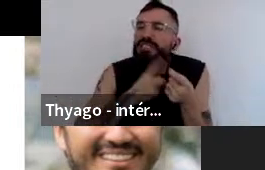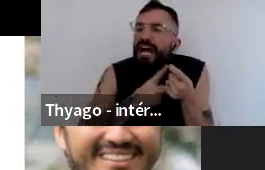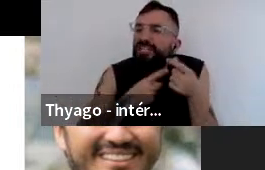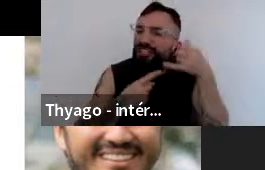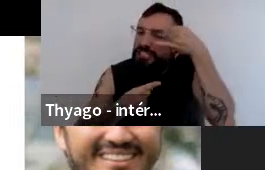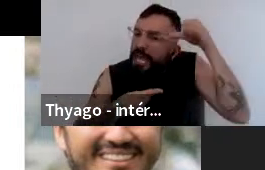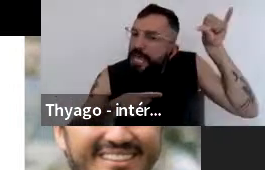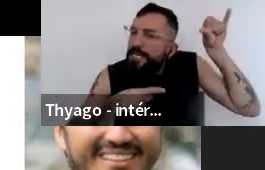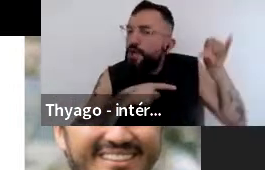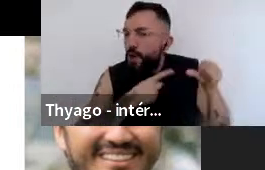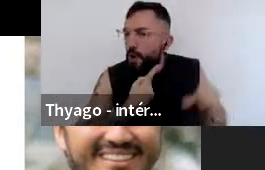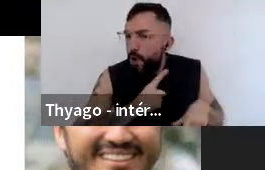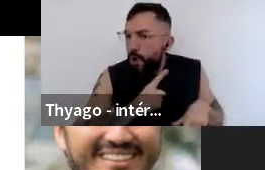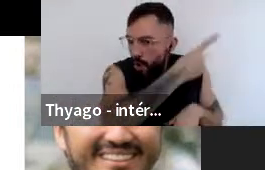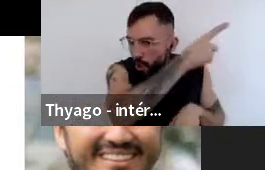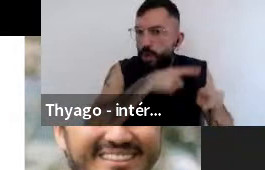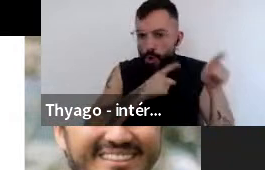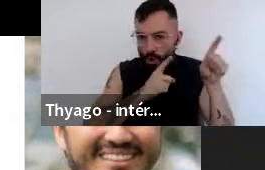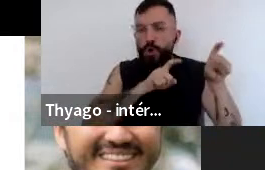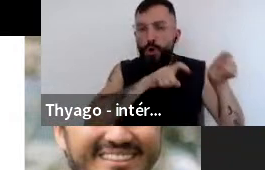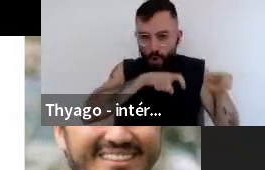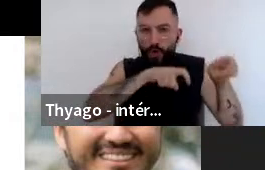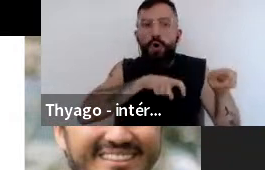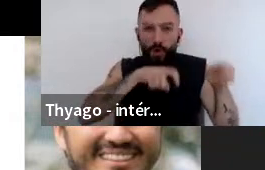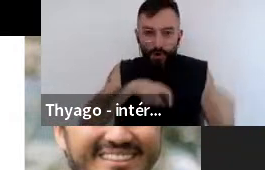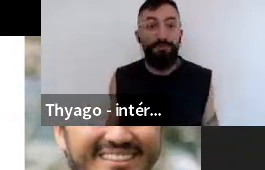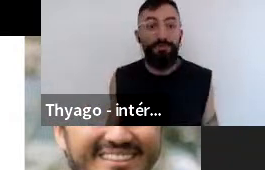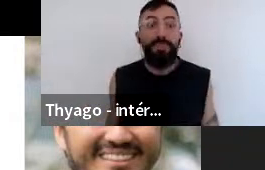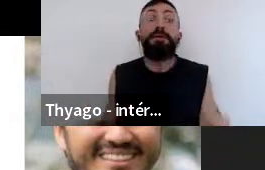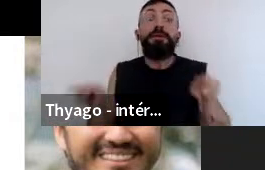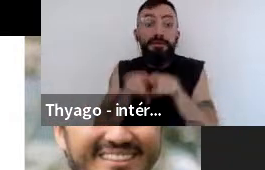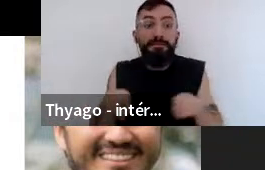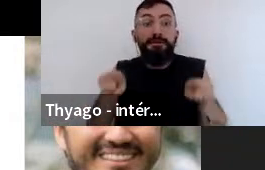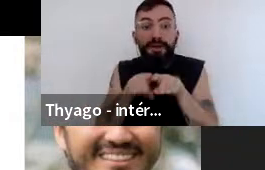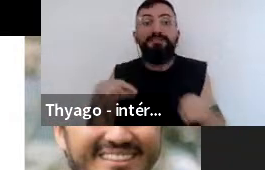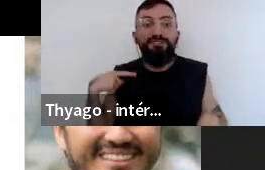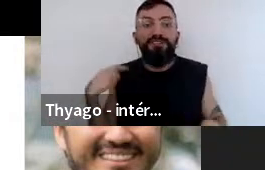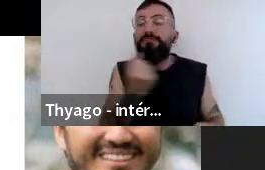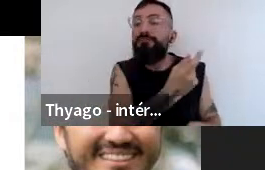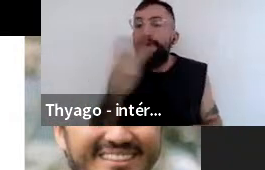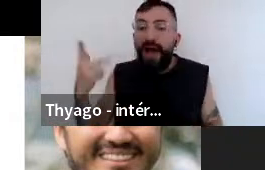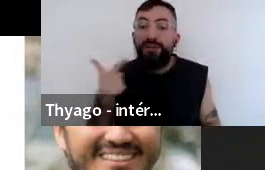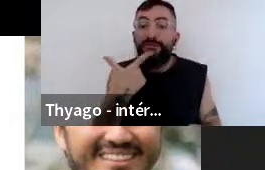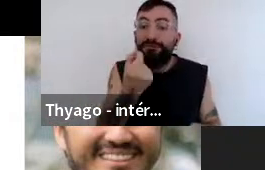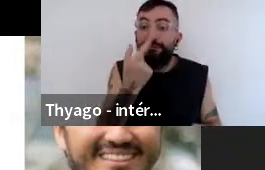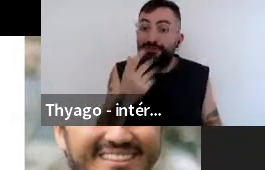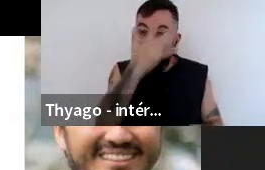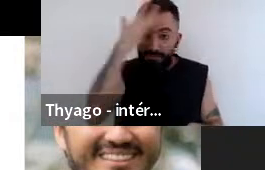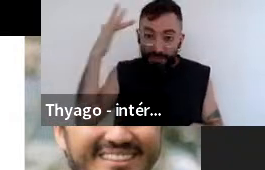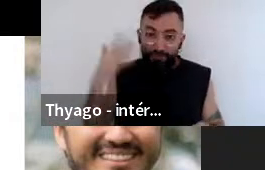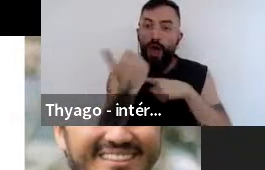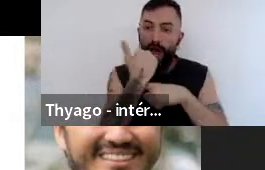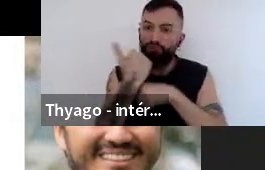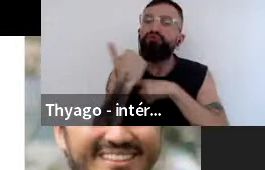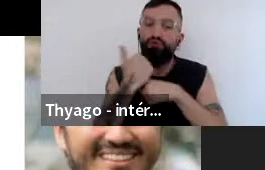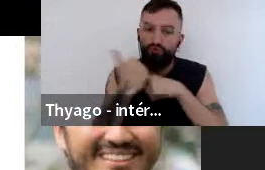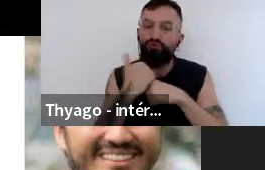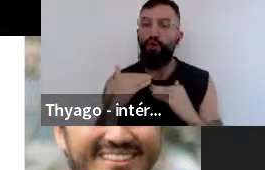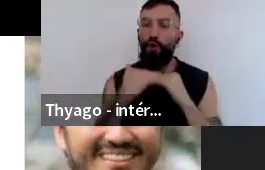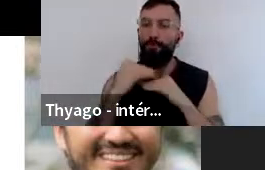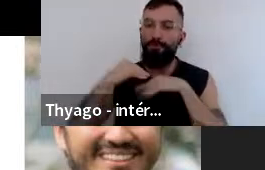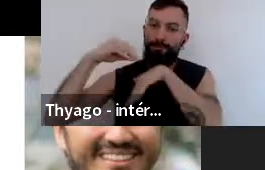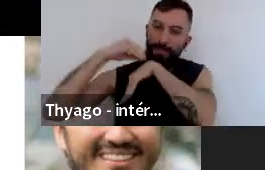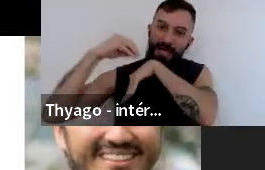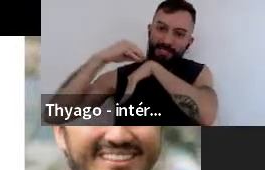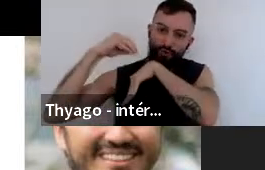towns. These data were obtained from 20 collaborators from different regions and stored in and